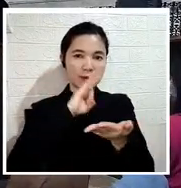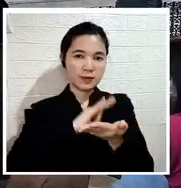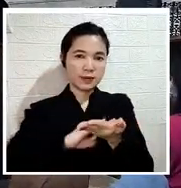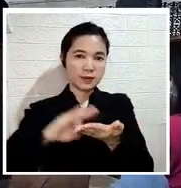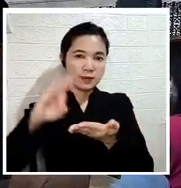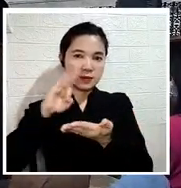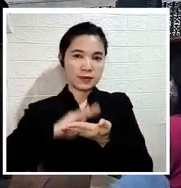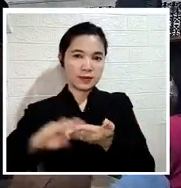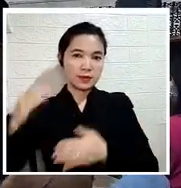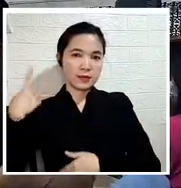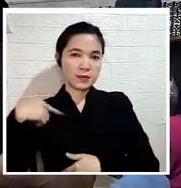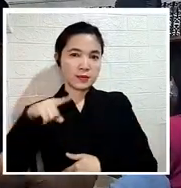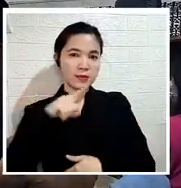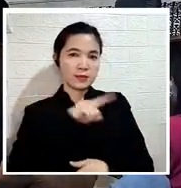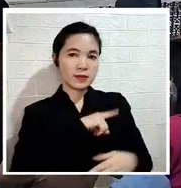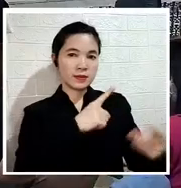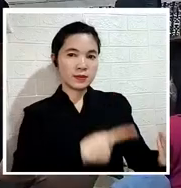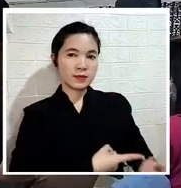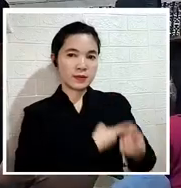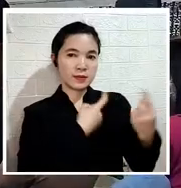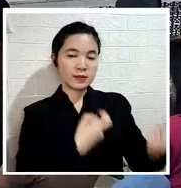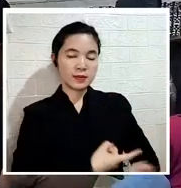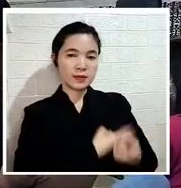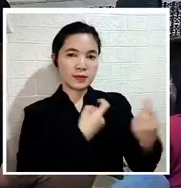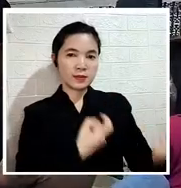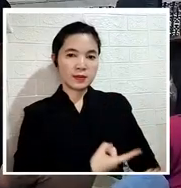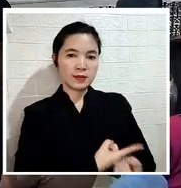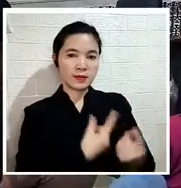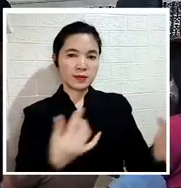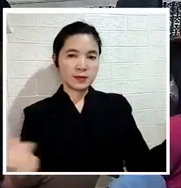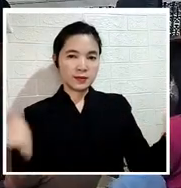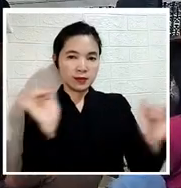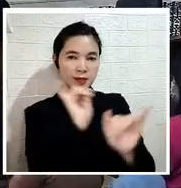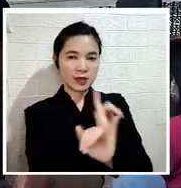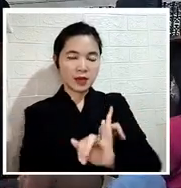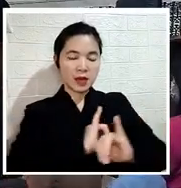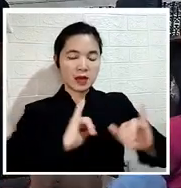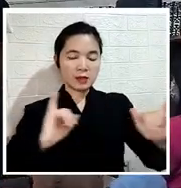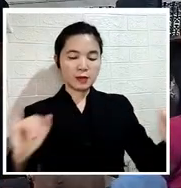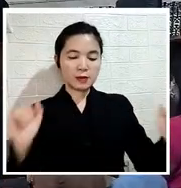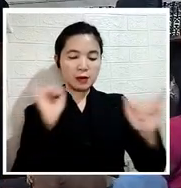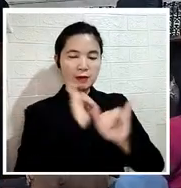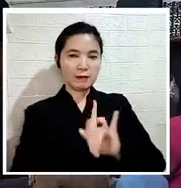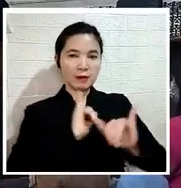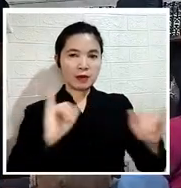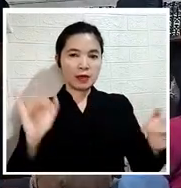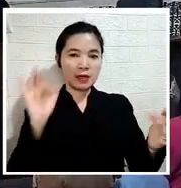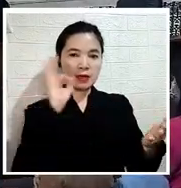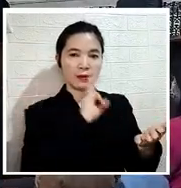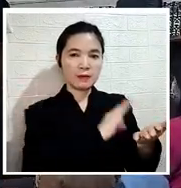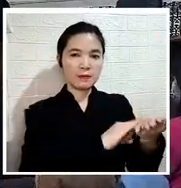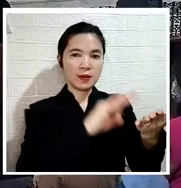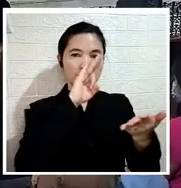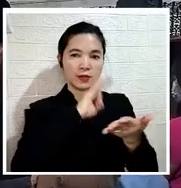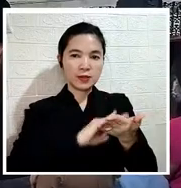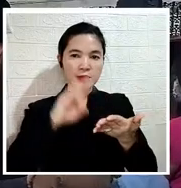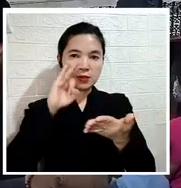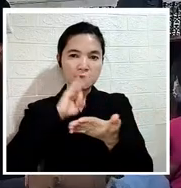and forgive us our trespasses, as we forgive those